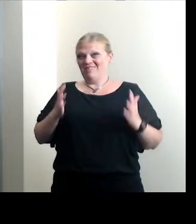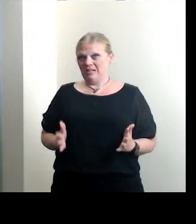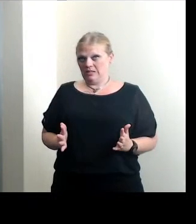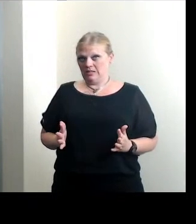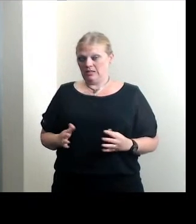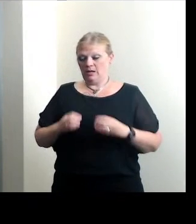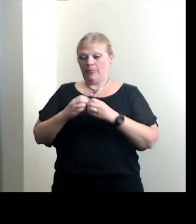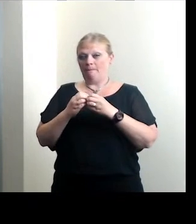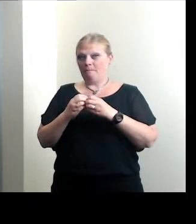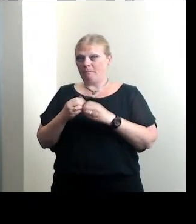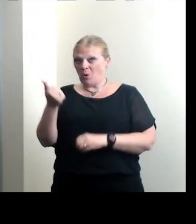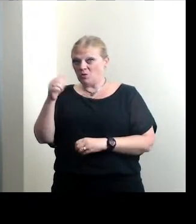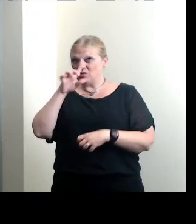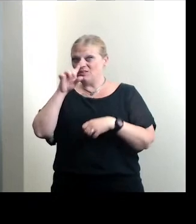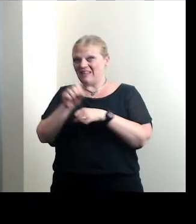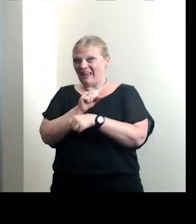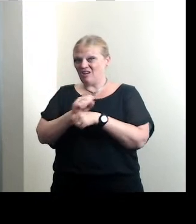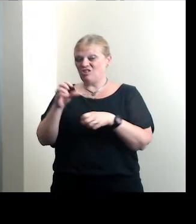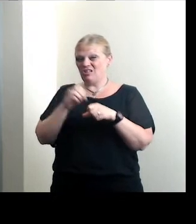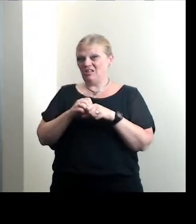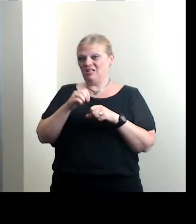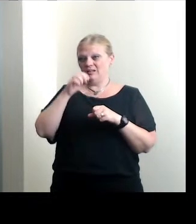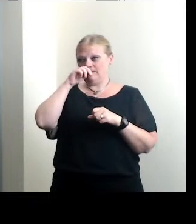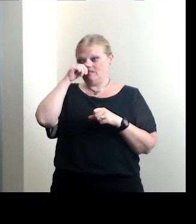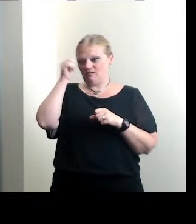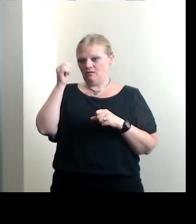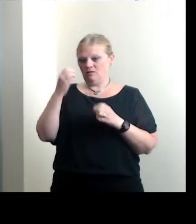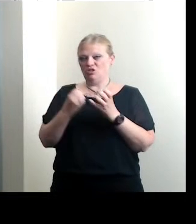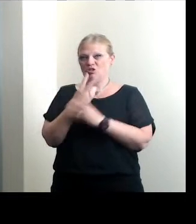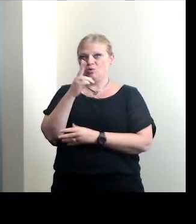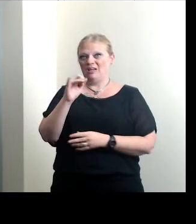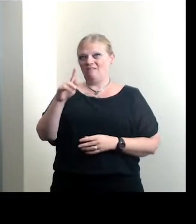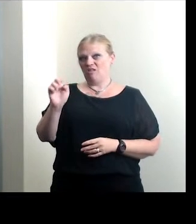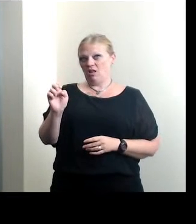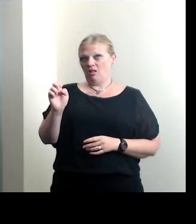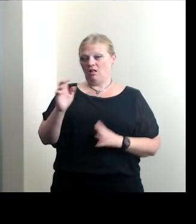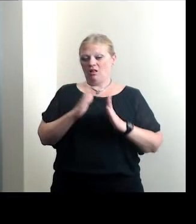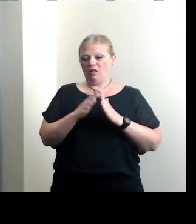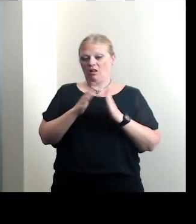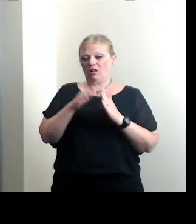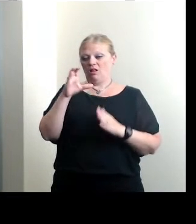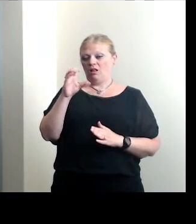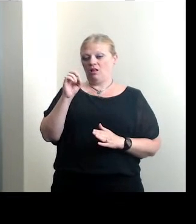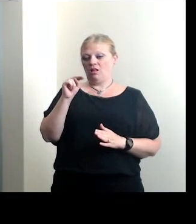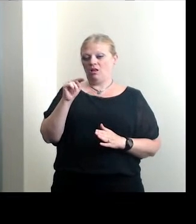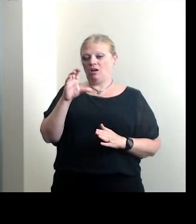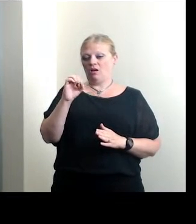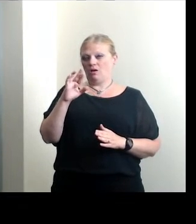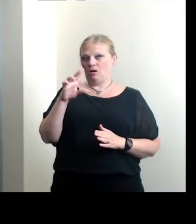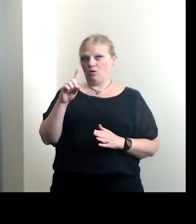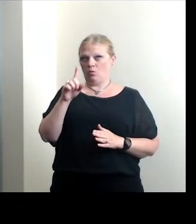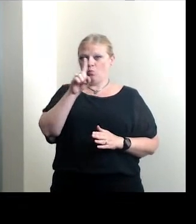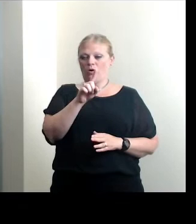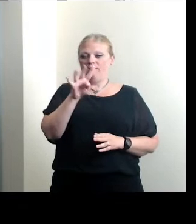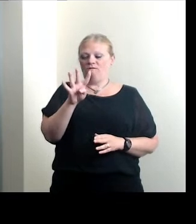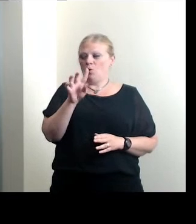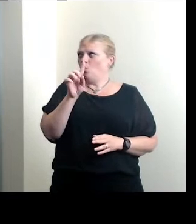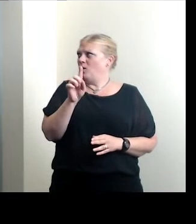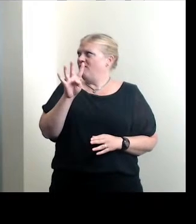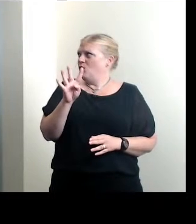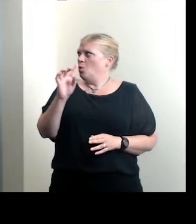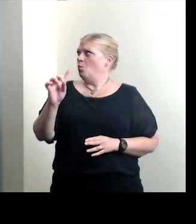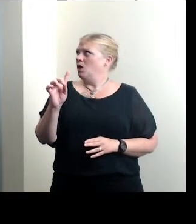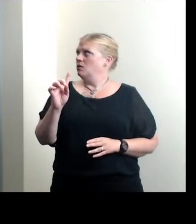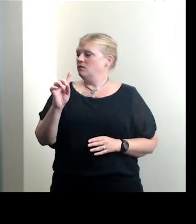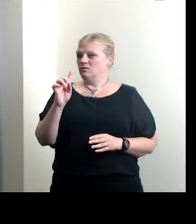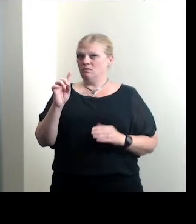most cases was actually in the village of Springville, town of Concord, the 14141 zip code, which